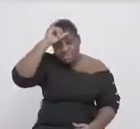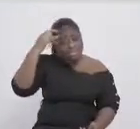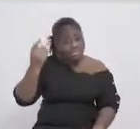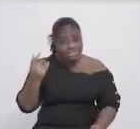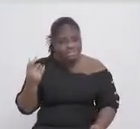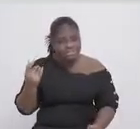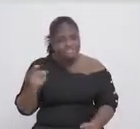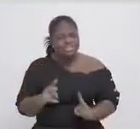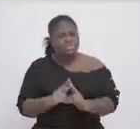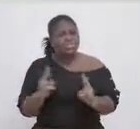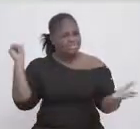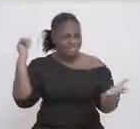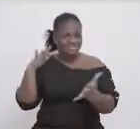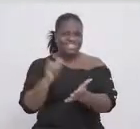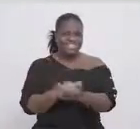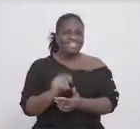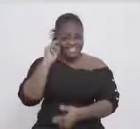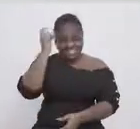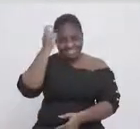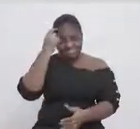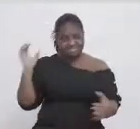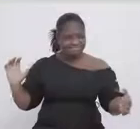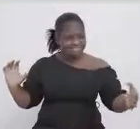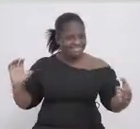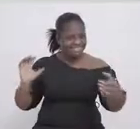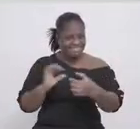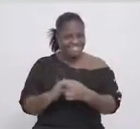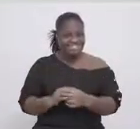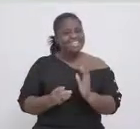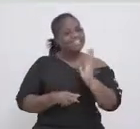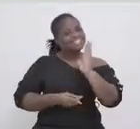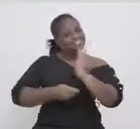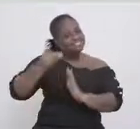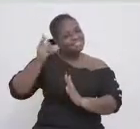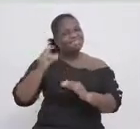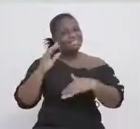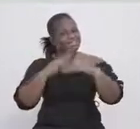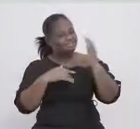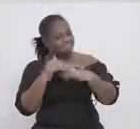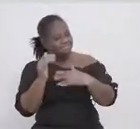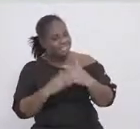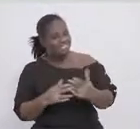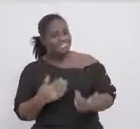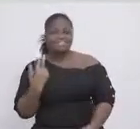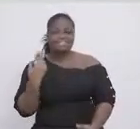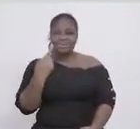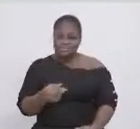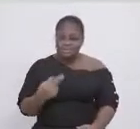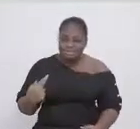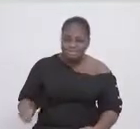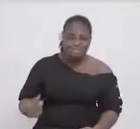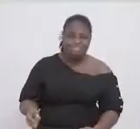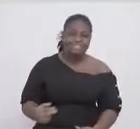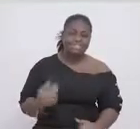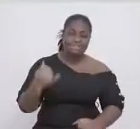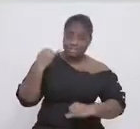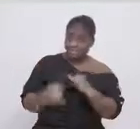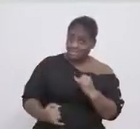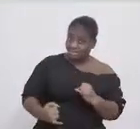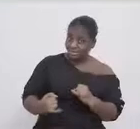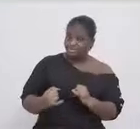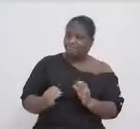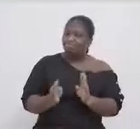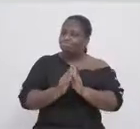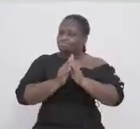work. So I'm hoping governments will come together to look at developing infrastructure, to look at building human capital, and the last important piece,